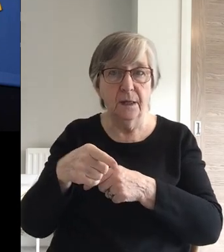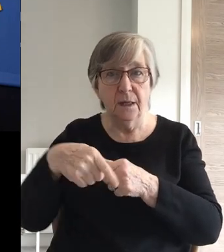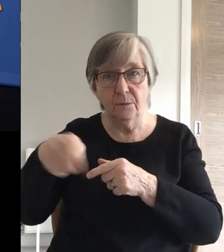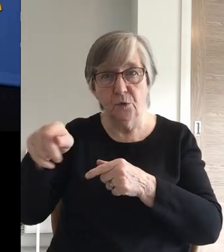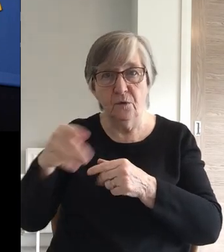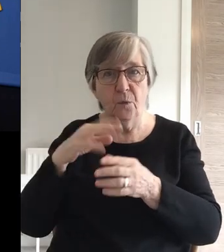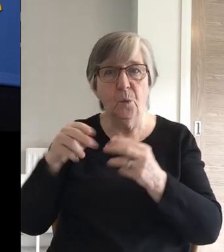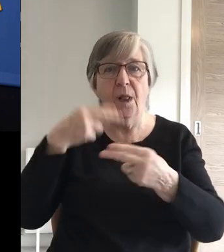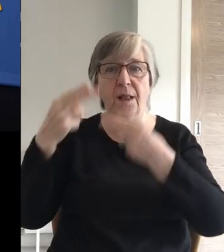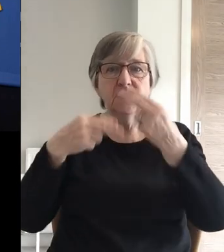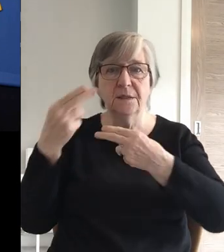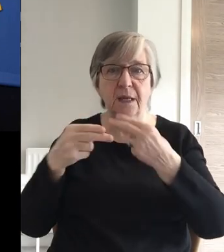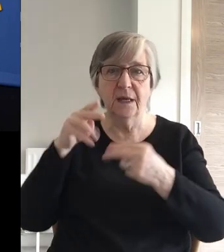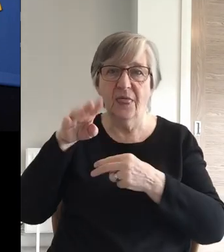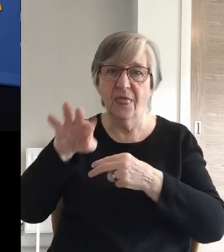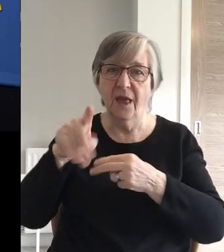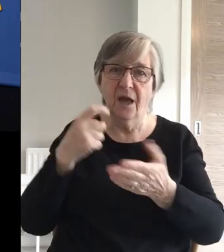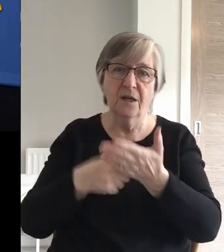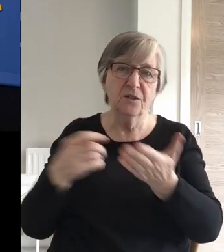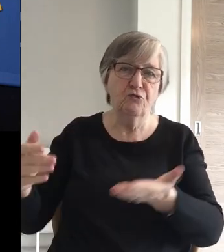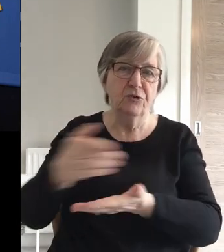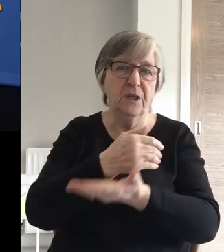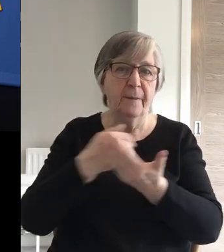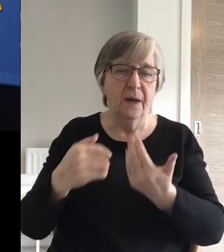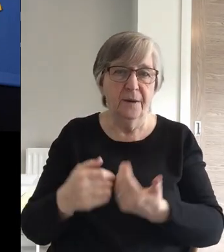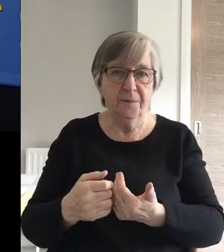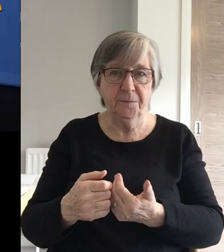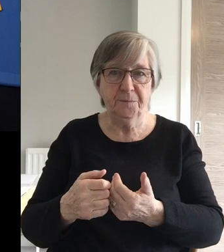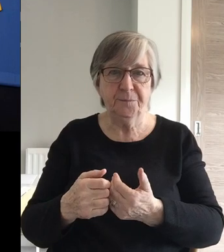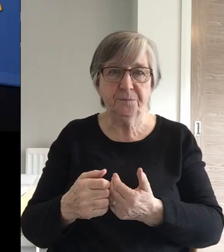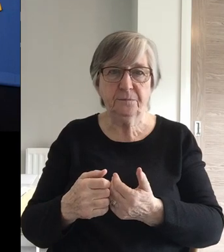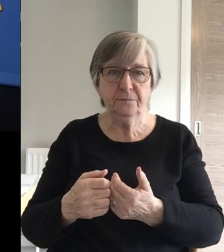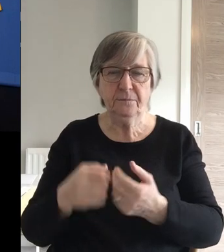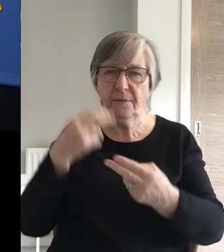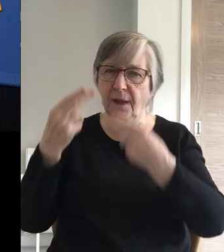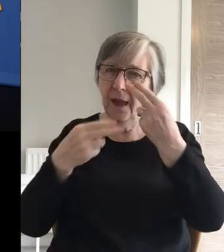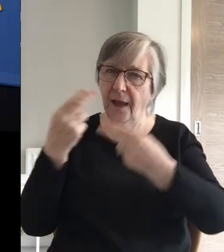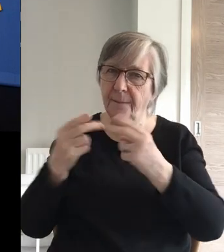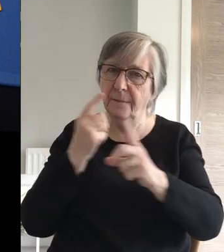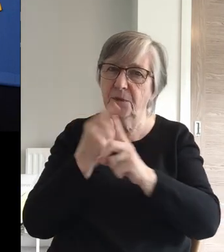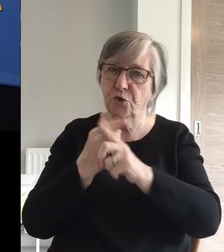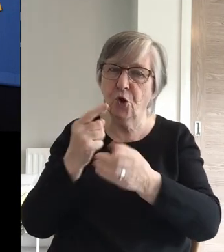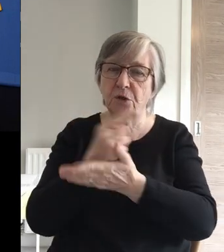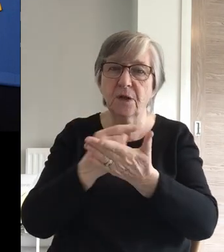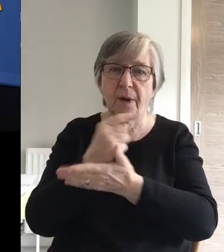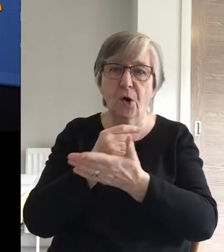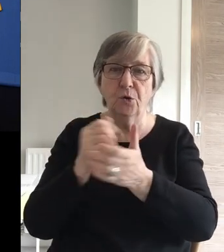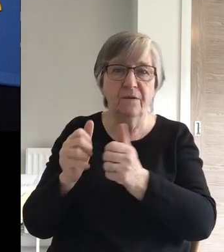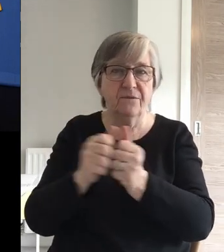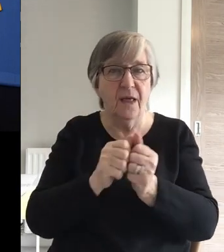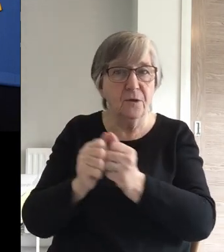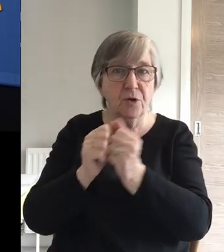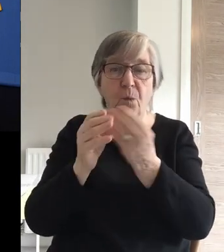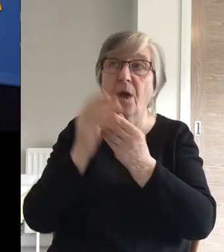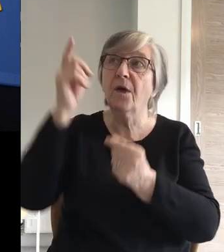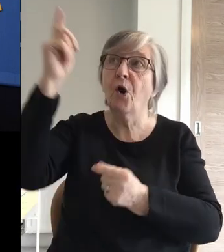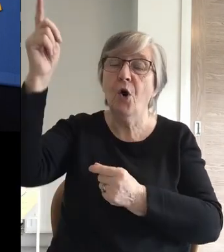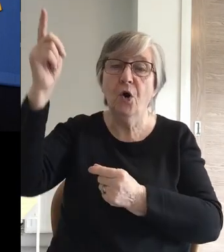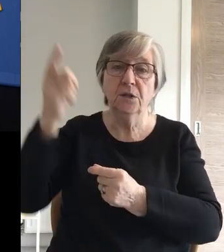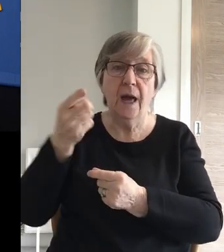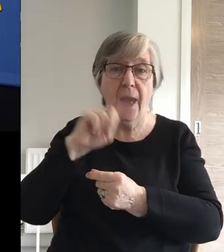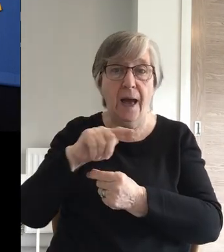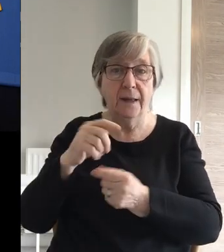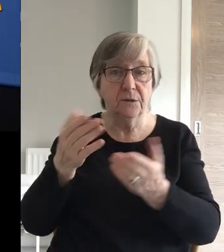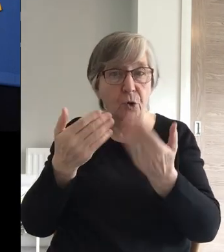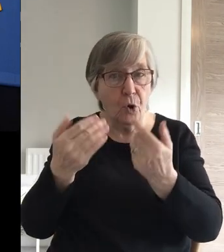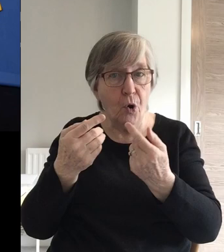we're going to sing the hymn, "There is a Redeemer," a hymn which speaks of fellowship with God, but also that call